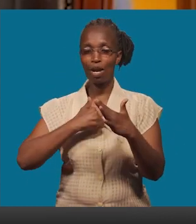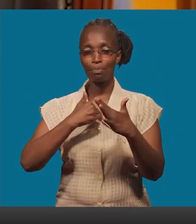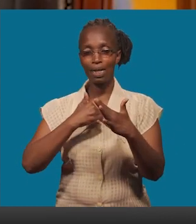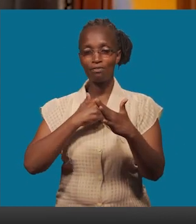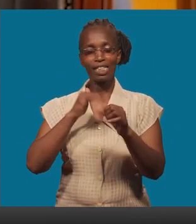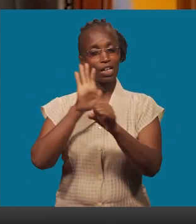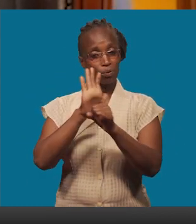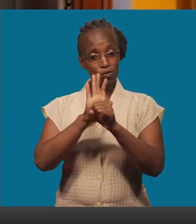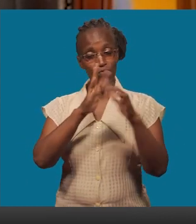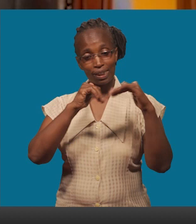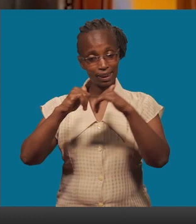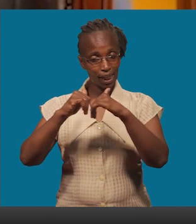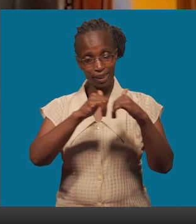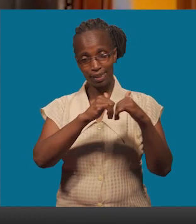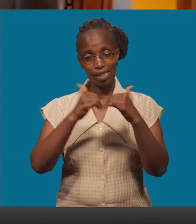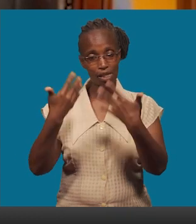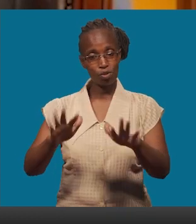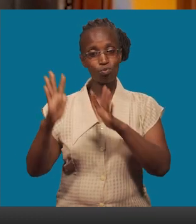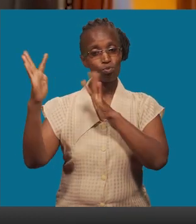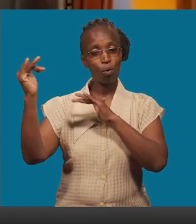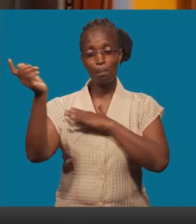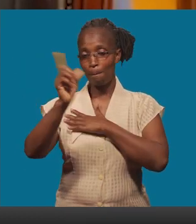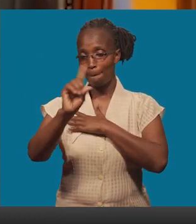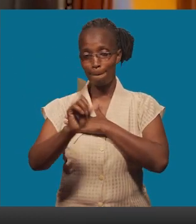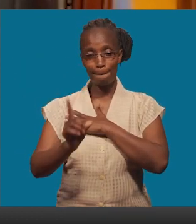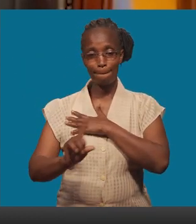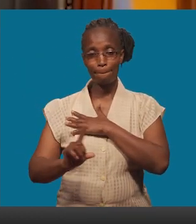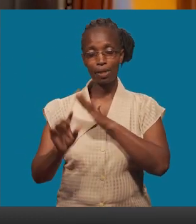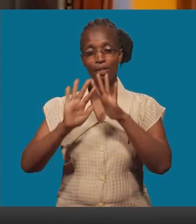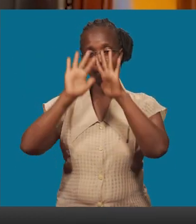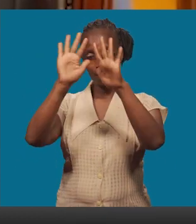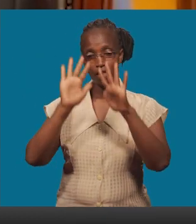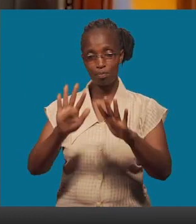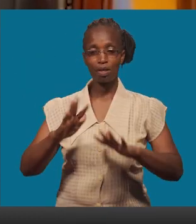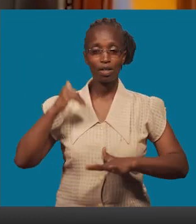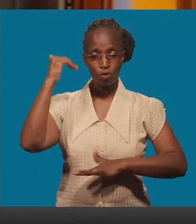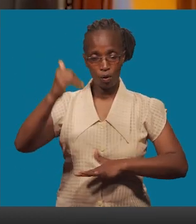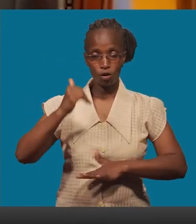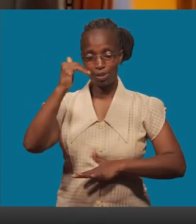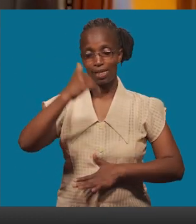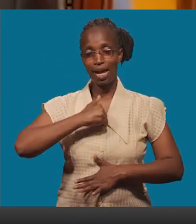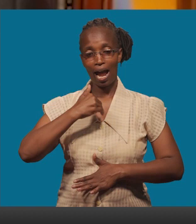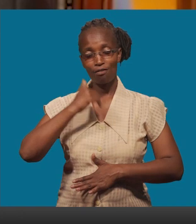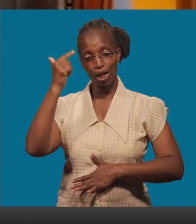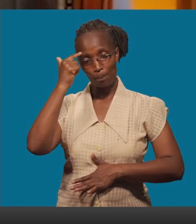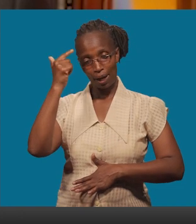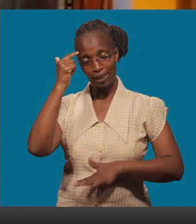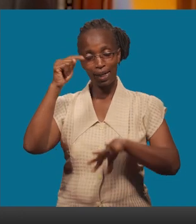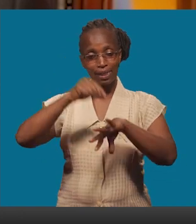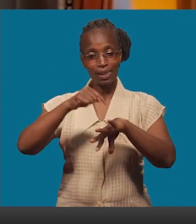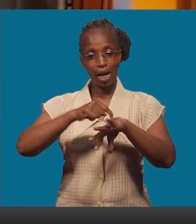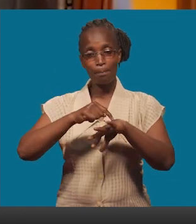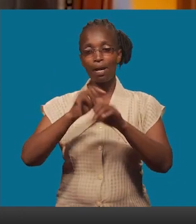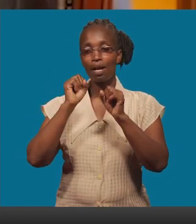Despite the difficulties we are going through now, let's not lose hope. It is important to always keep